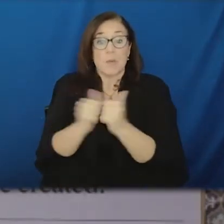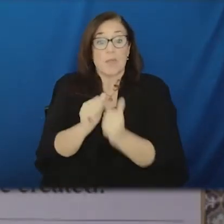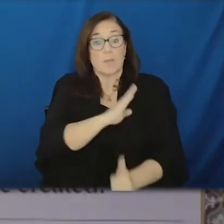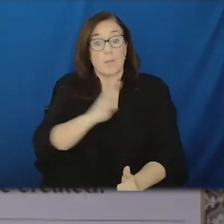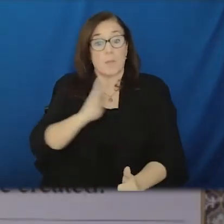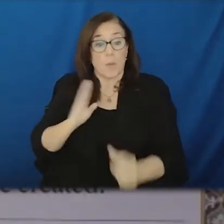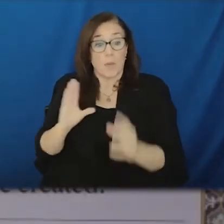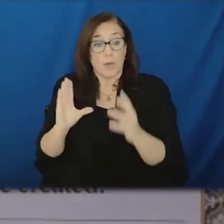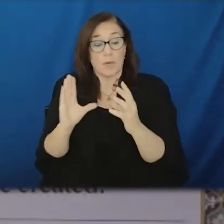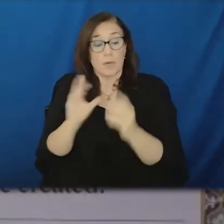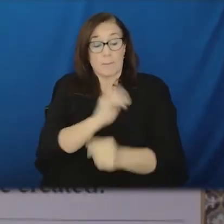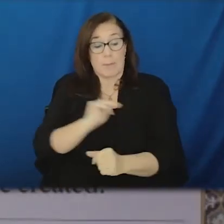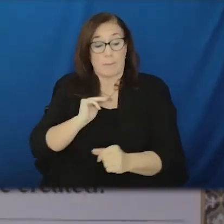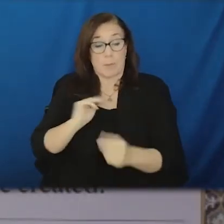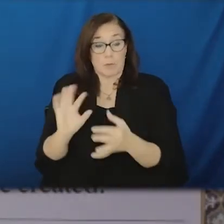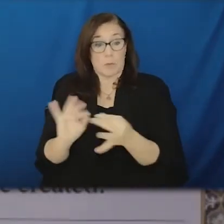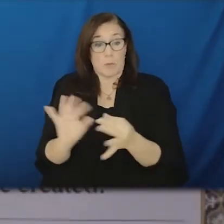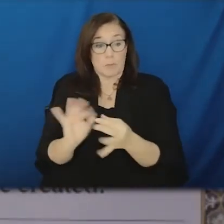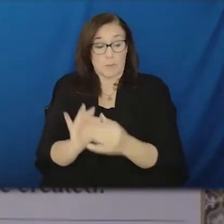Ms. Munoz.